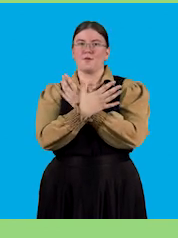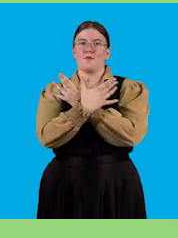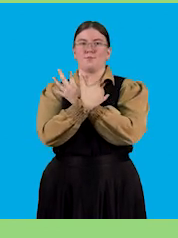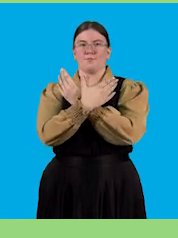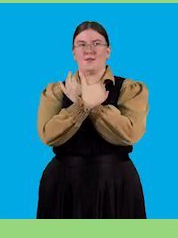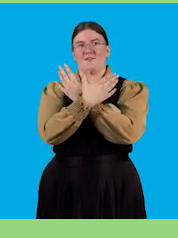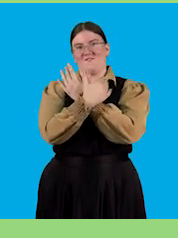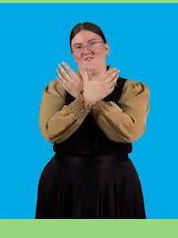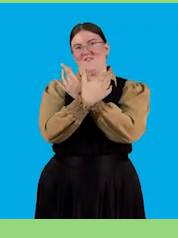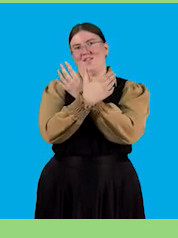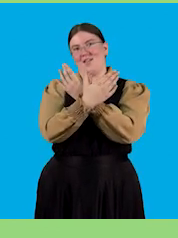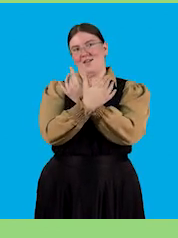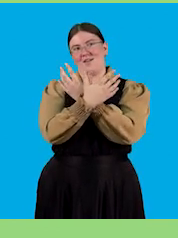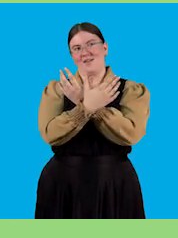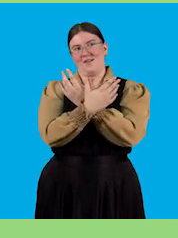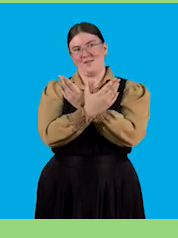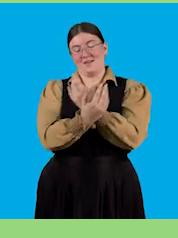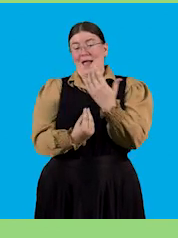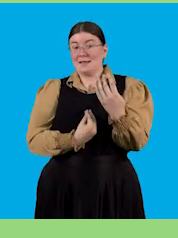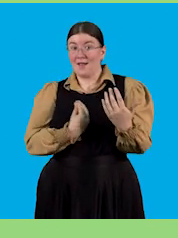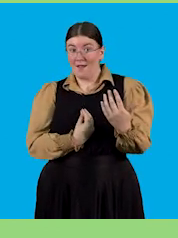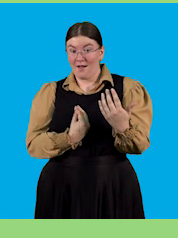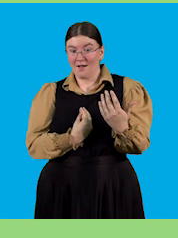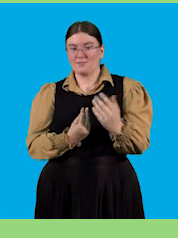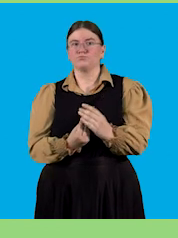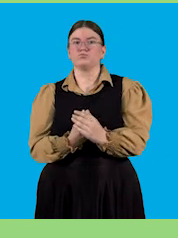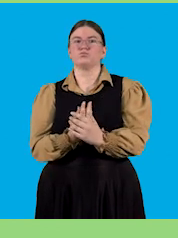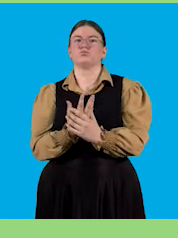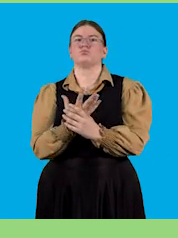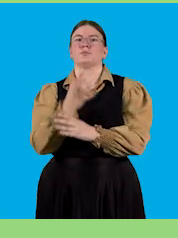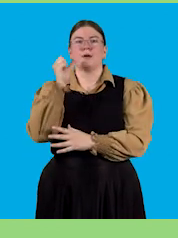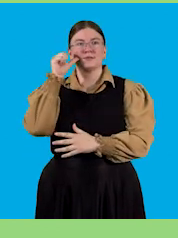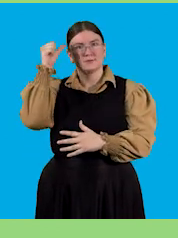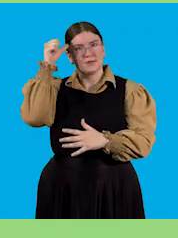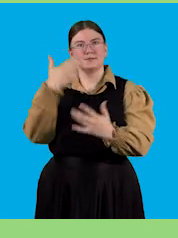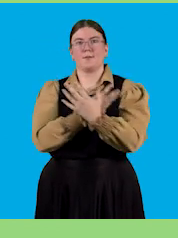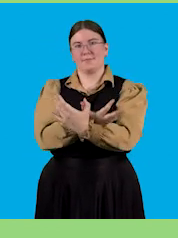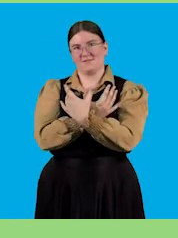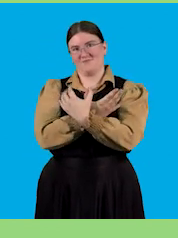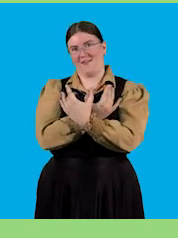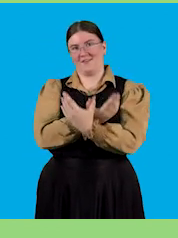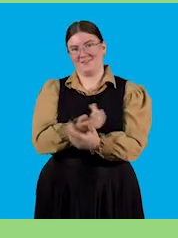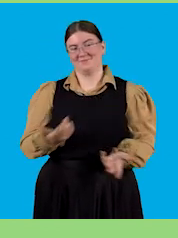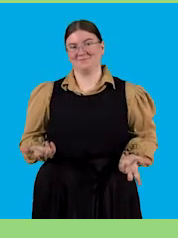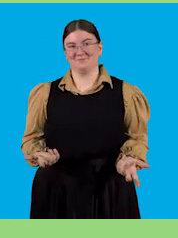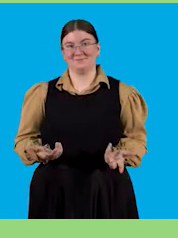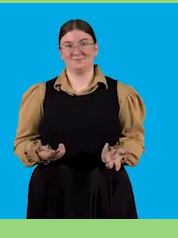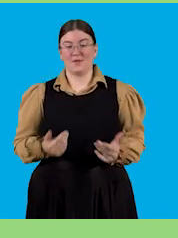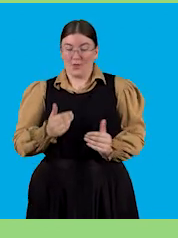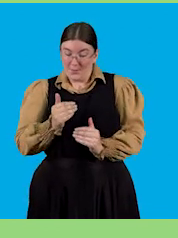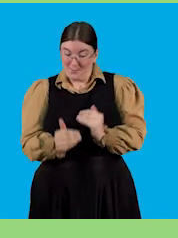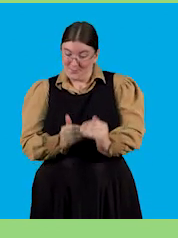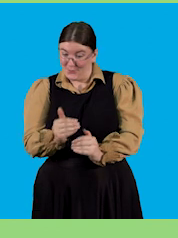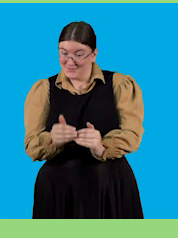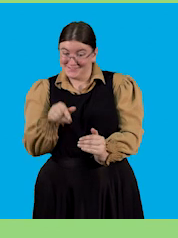that, and then we later have an adult butterfly. Okay, so the process